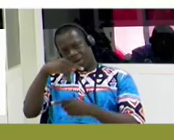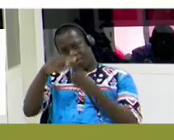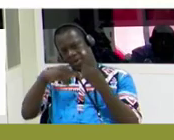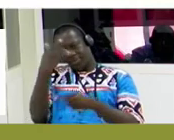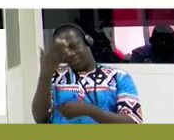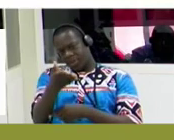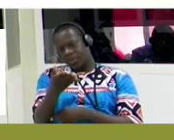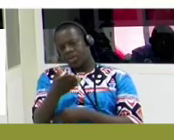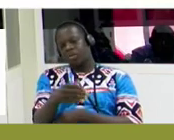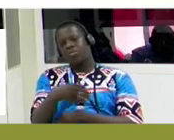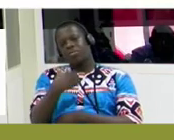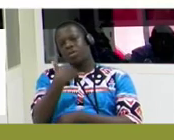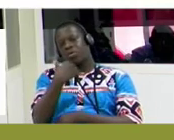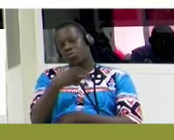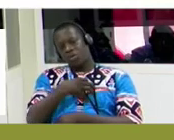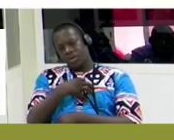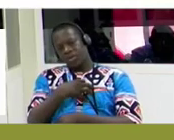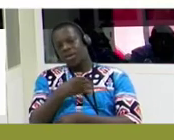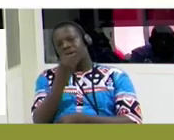I'm apologizing to